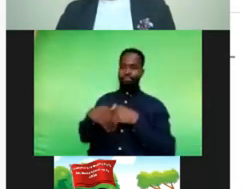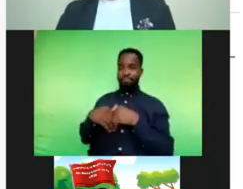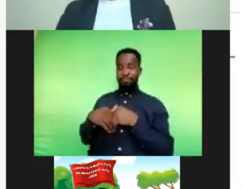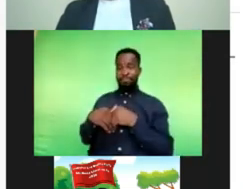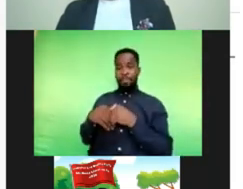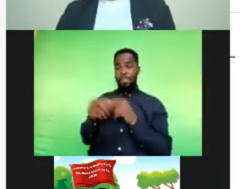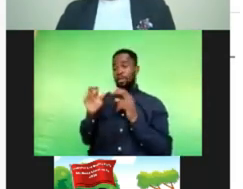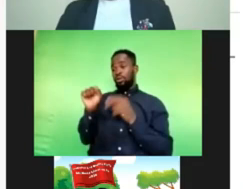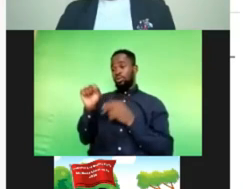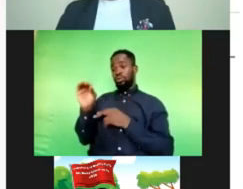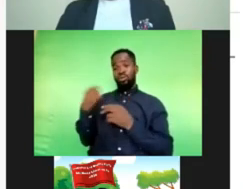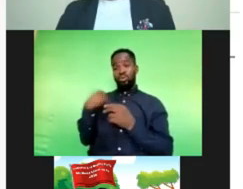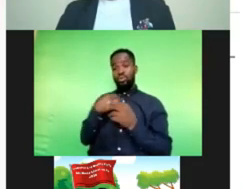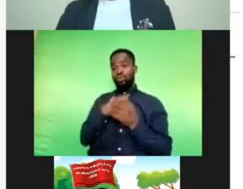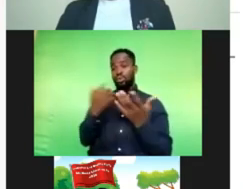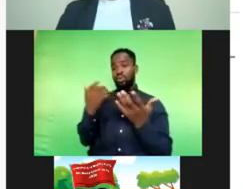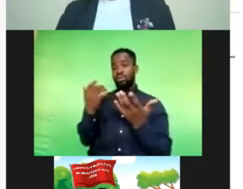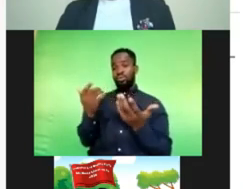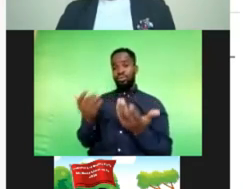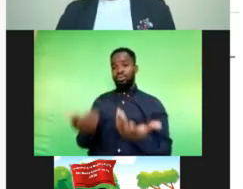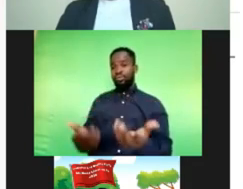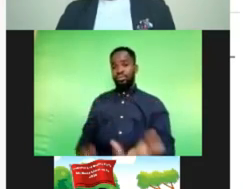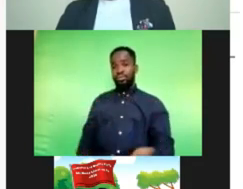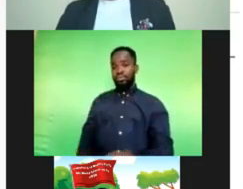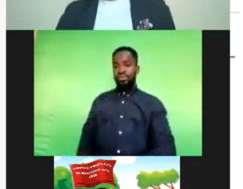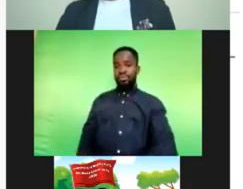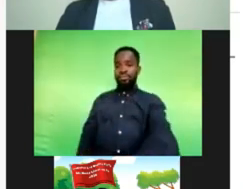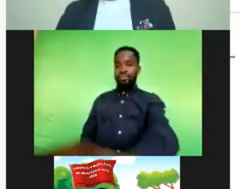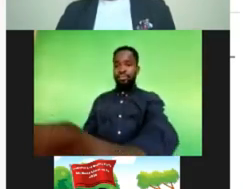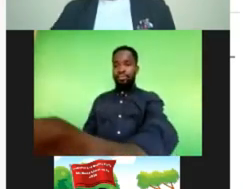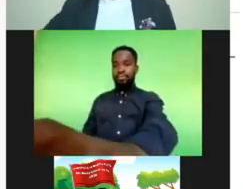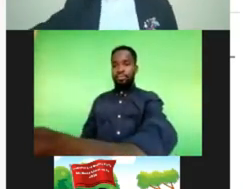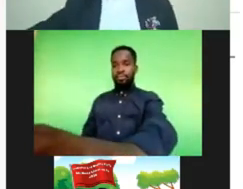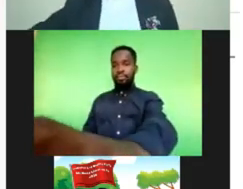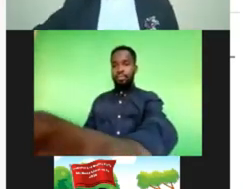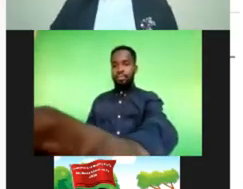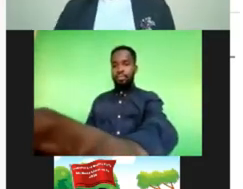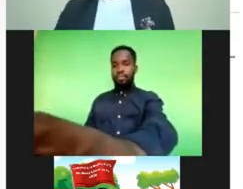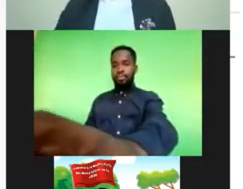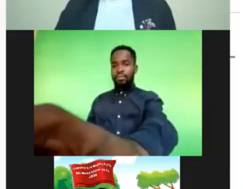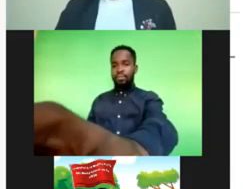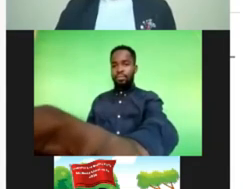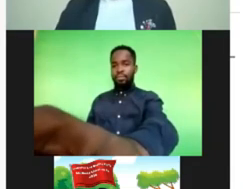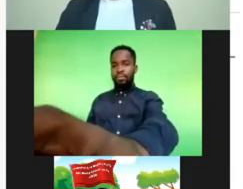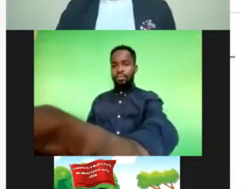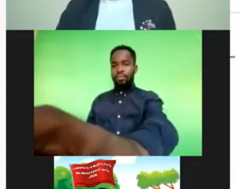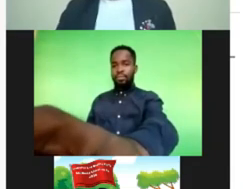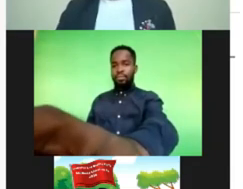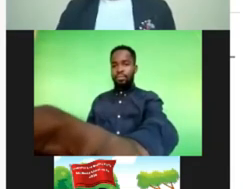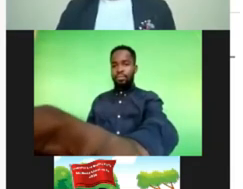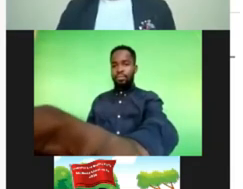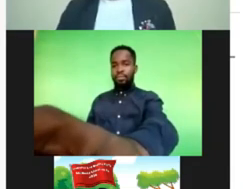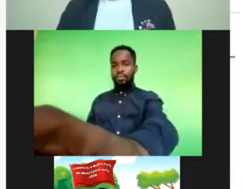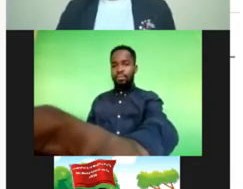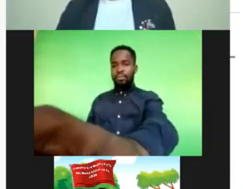But without, and we know without meaningful gestures or the language to communicate, many children with autism